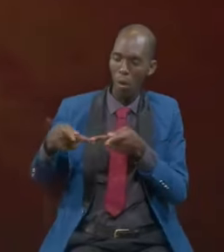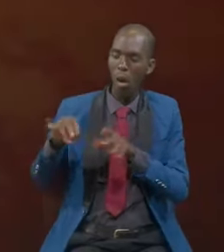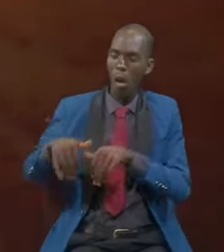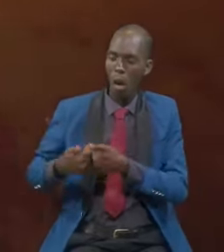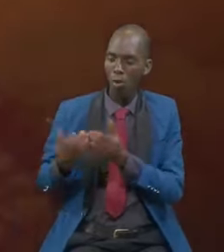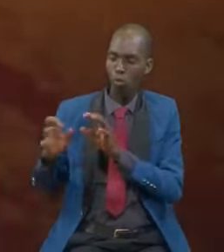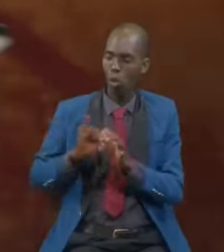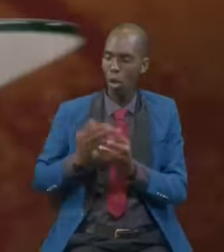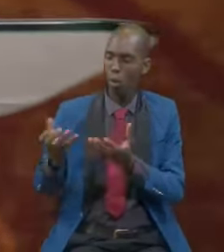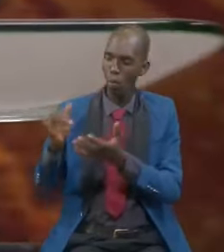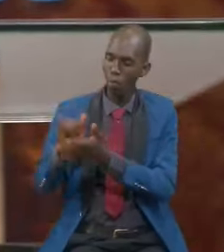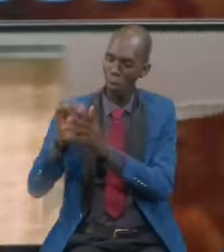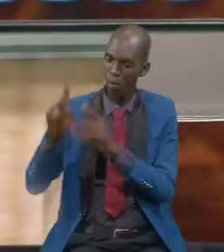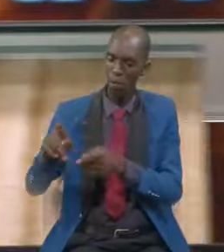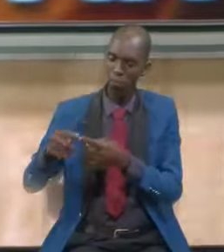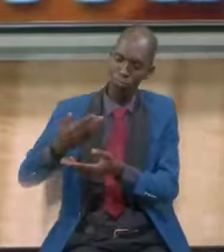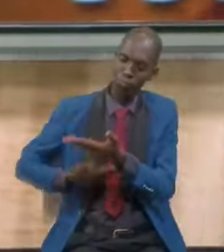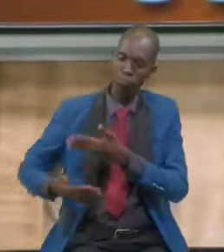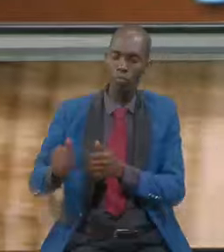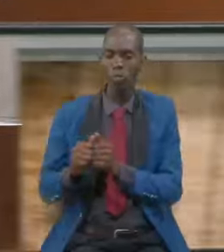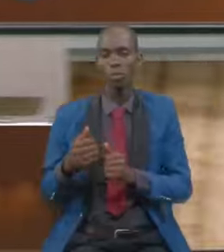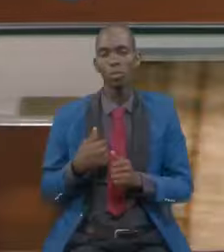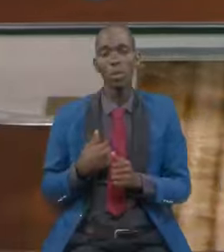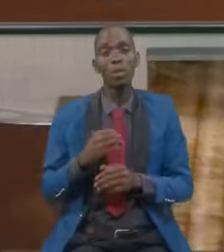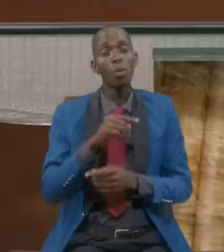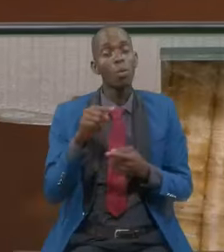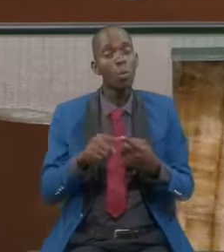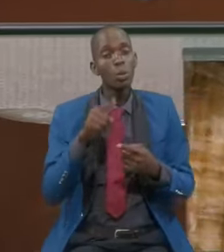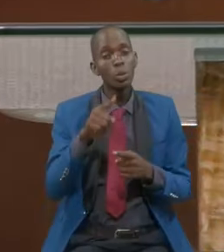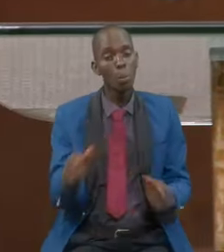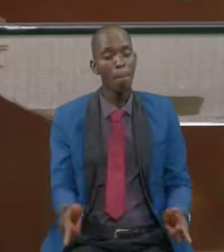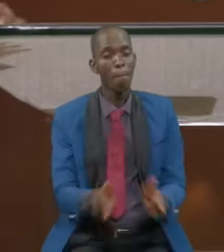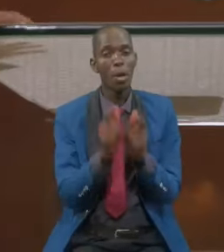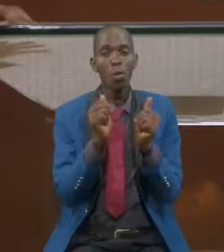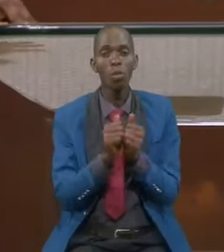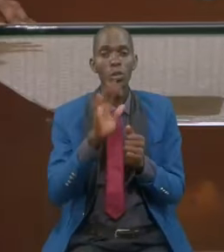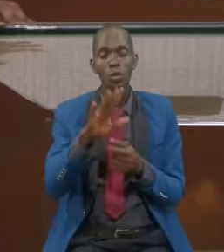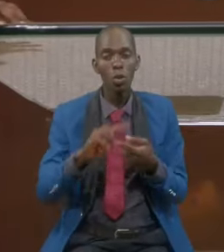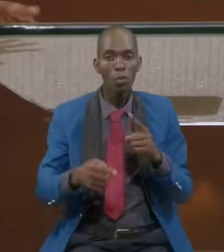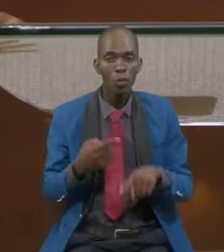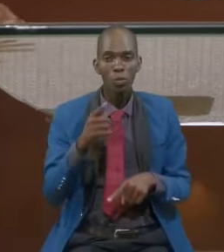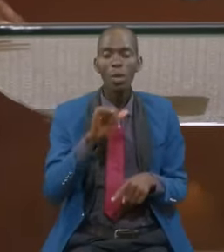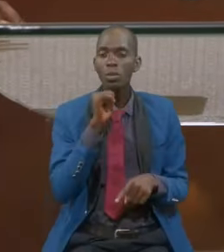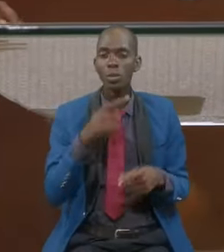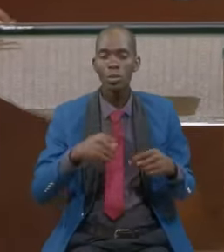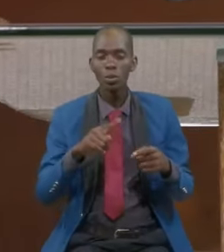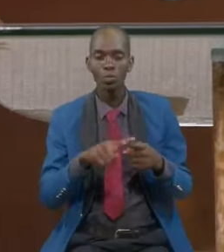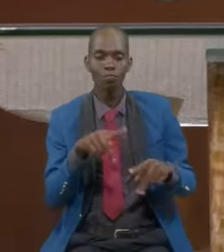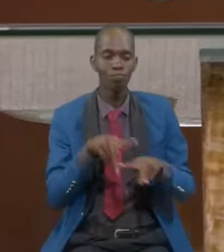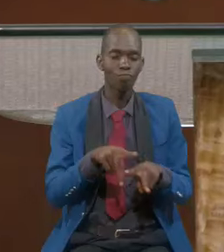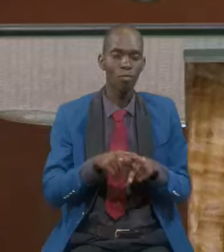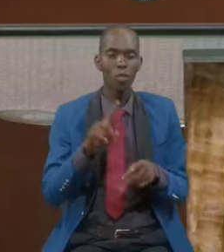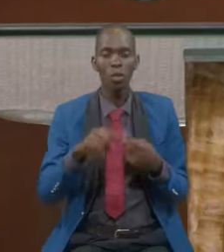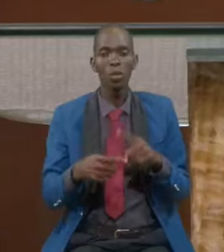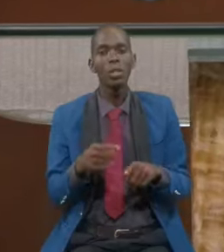royal law. And when you meet your friends, you're not trying to defraud them or do anything. If I